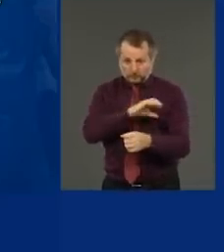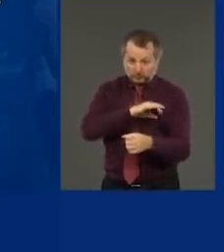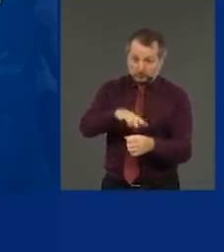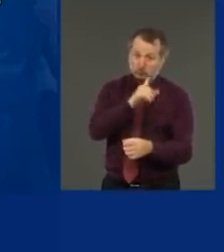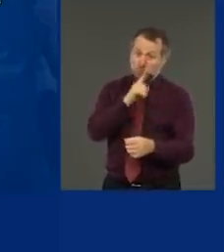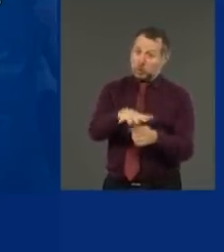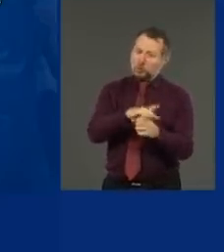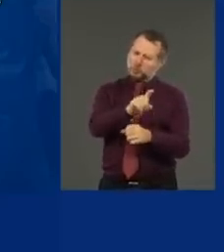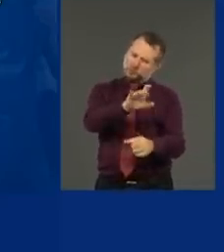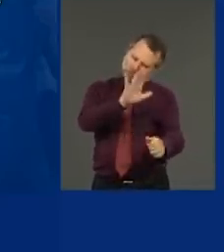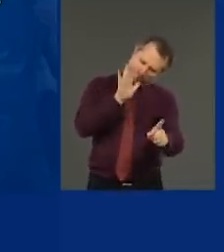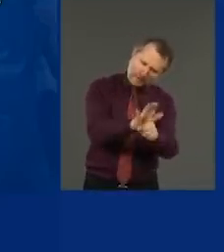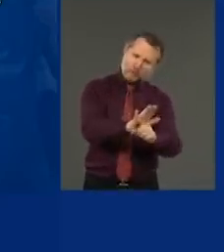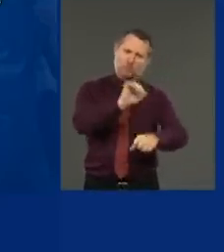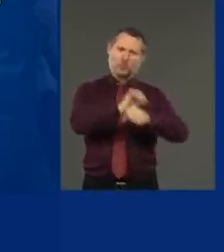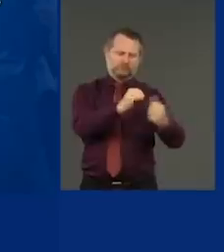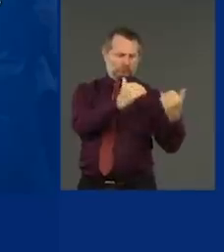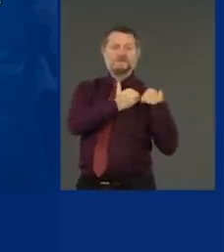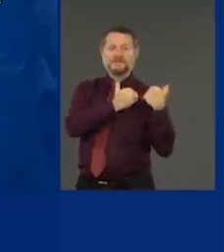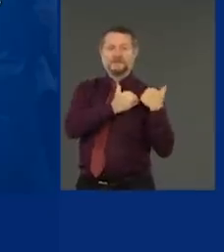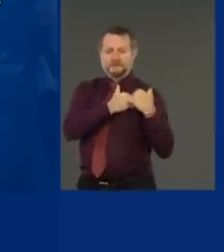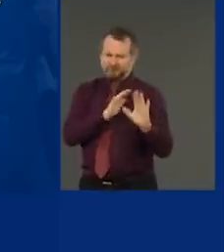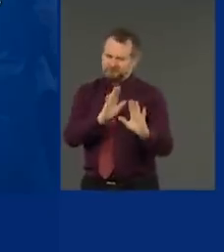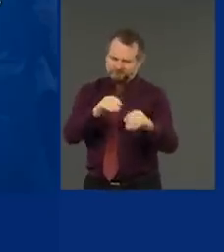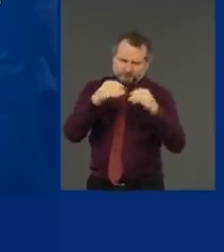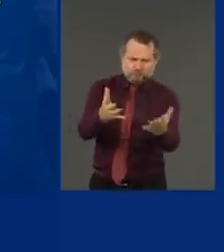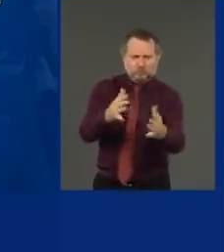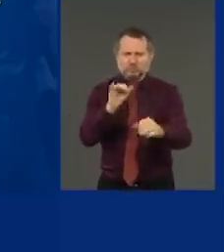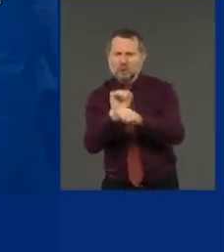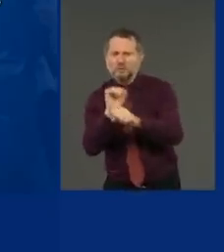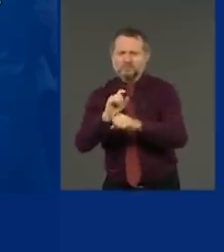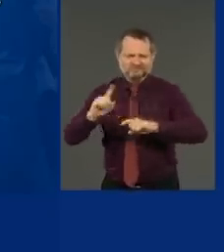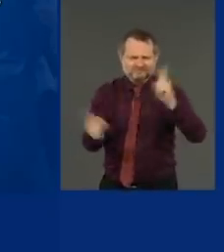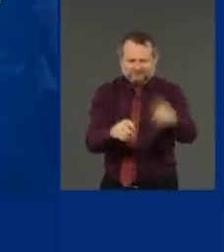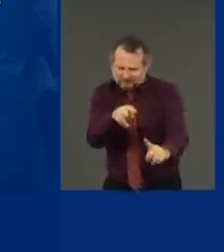job. Local police departments are supposed to be enforcing these laws.